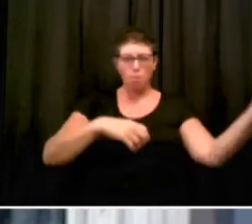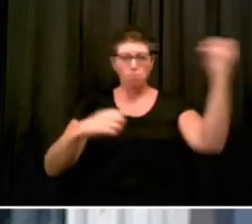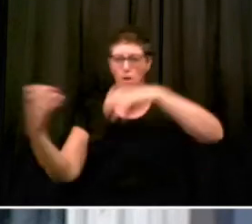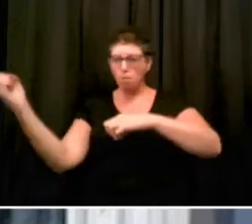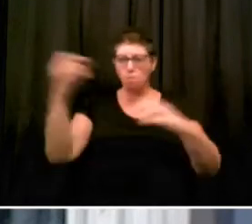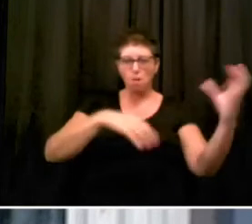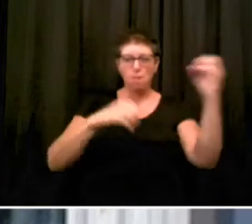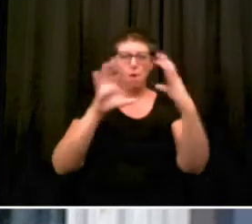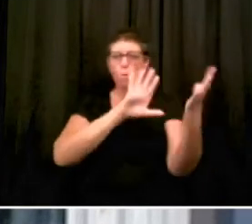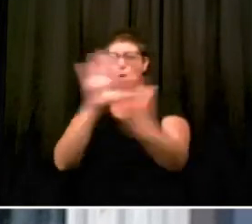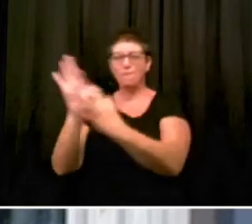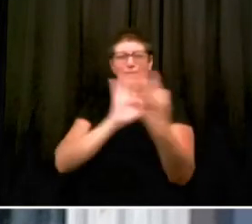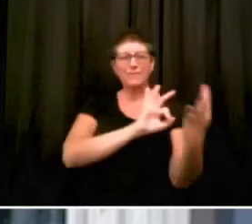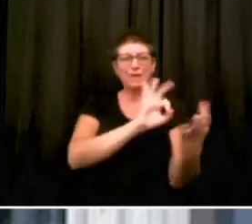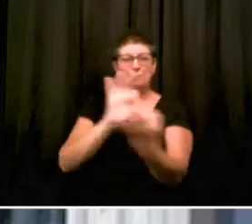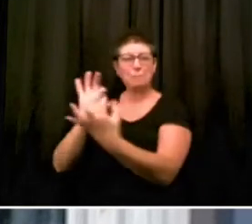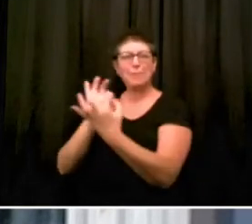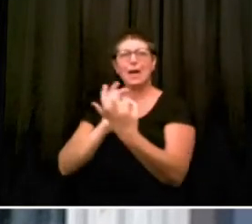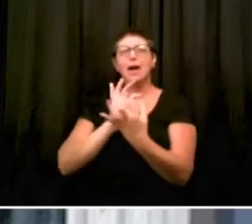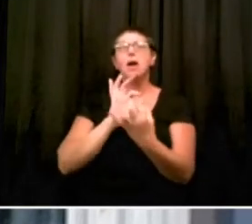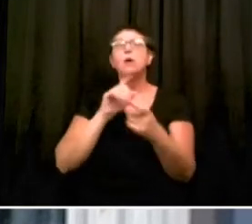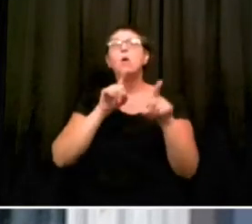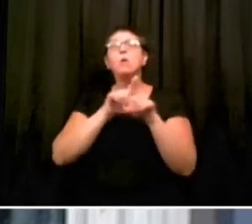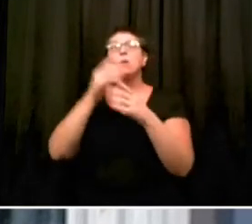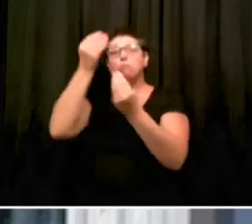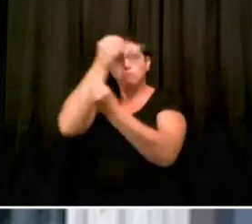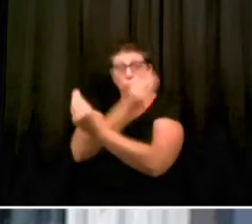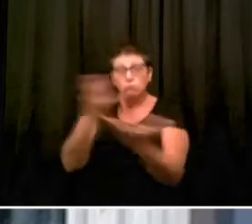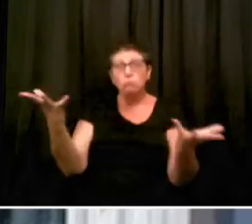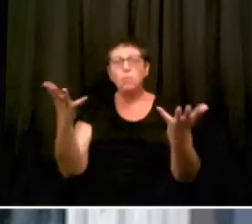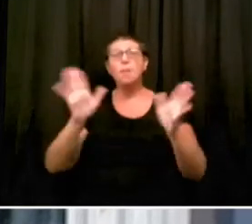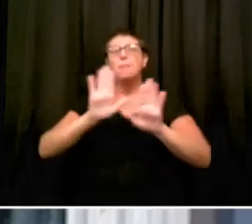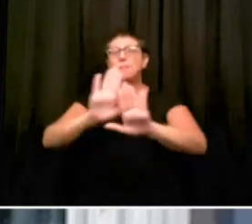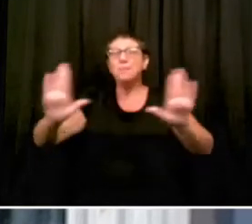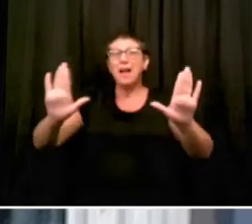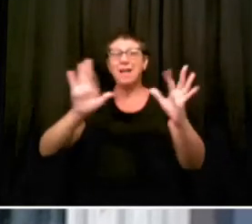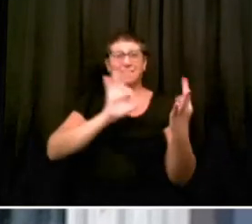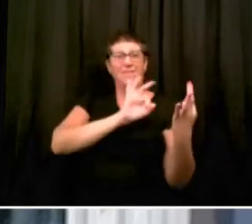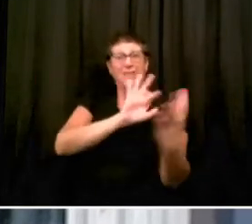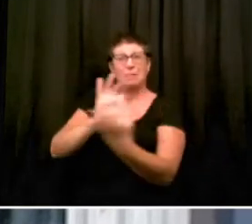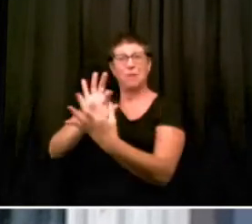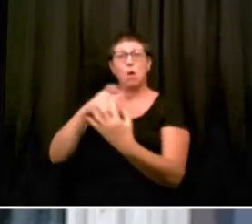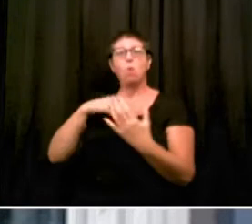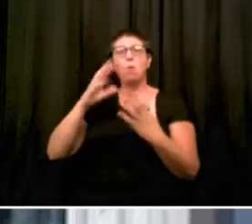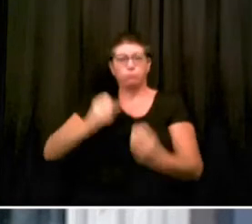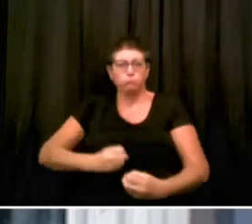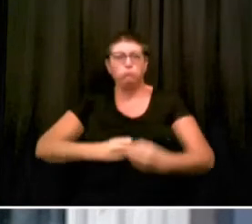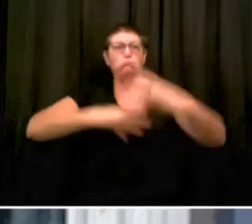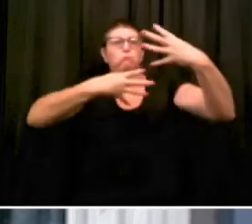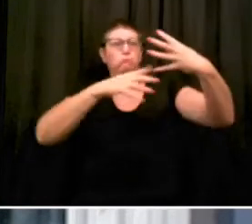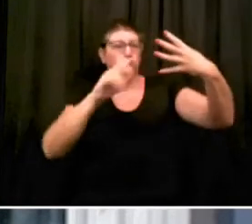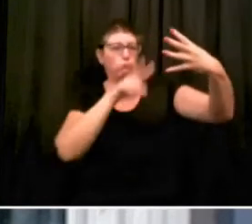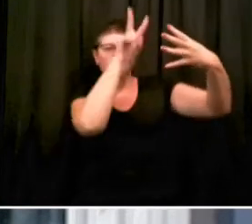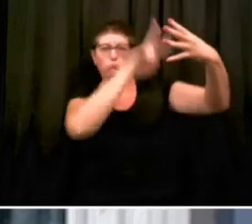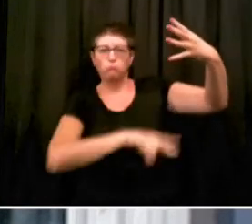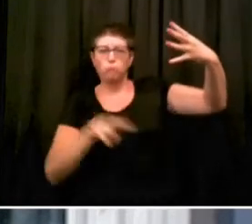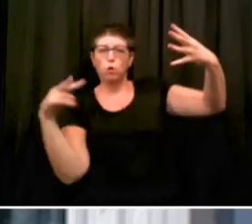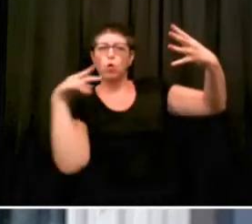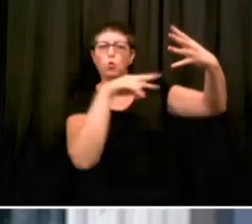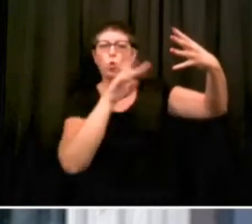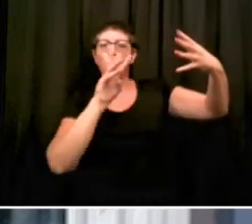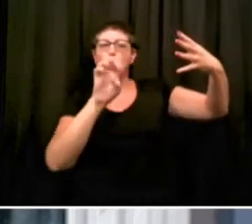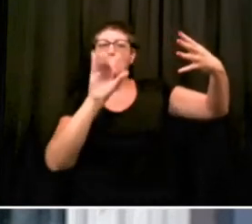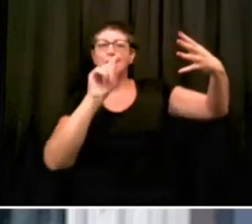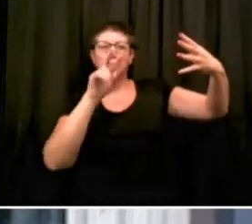about the NYPD discipline process. I think we're in a good place here, but we are, as the mayor said, we want to hear what others think because we don't have